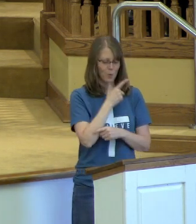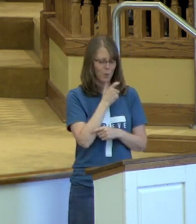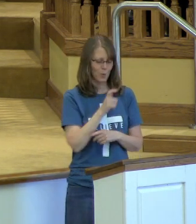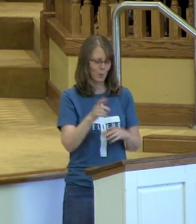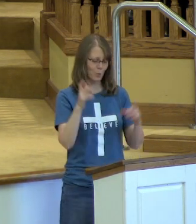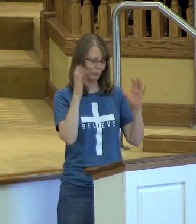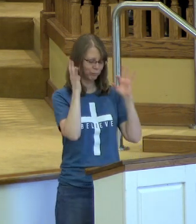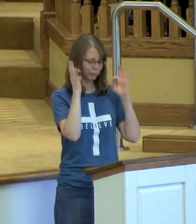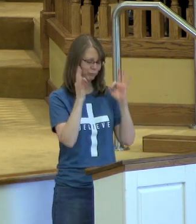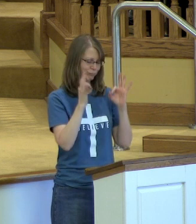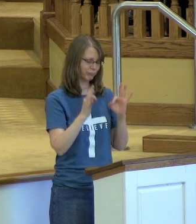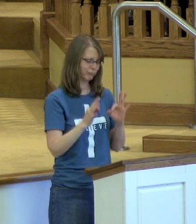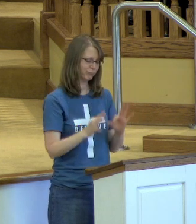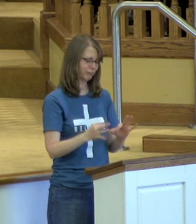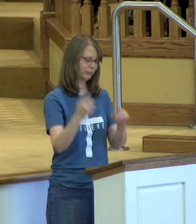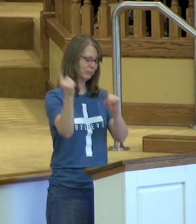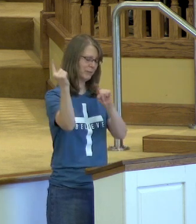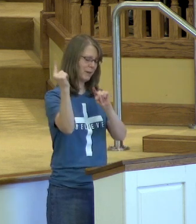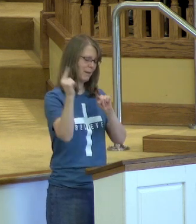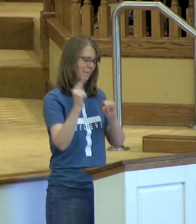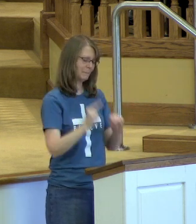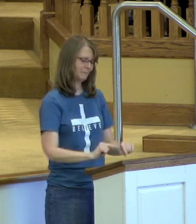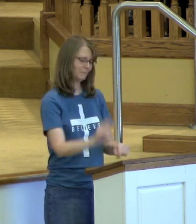all firsthand.